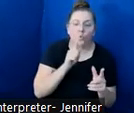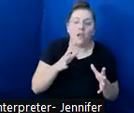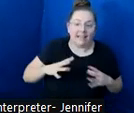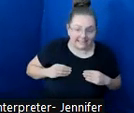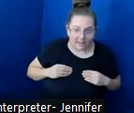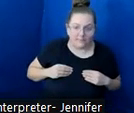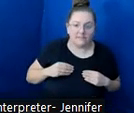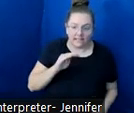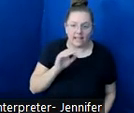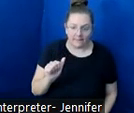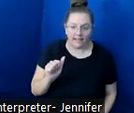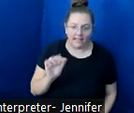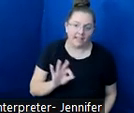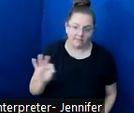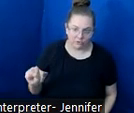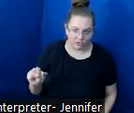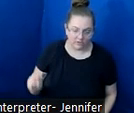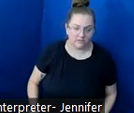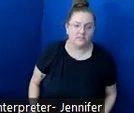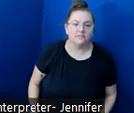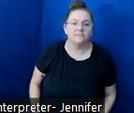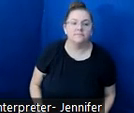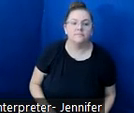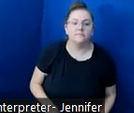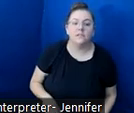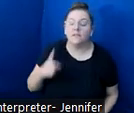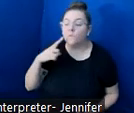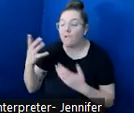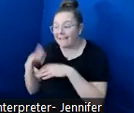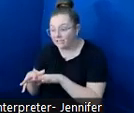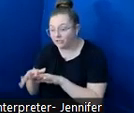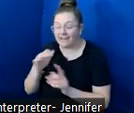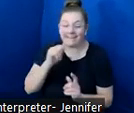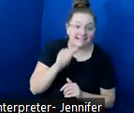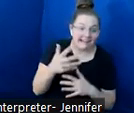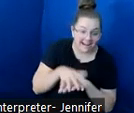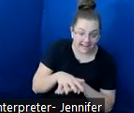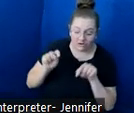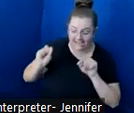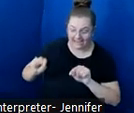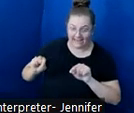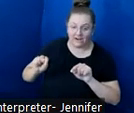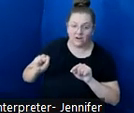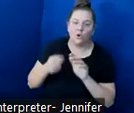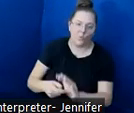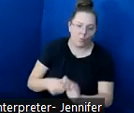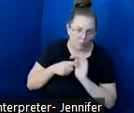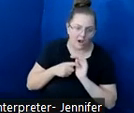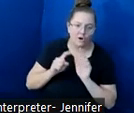fee-for-service payment. In integrated and non-integrated SNBC, you have to go